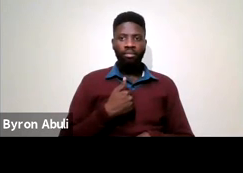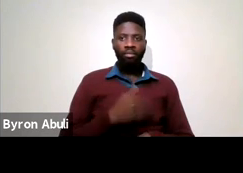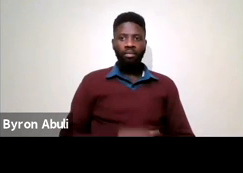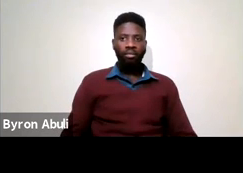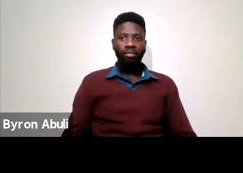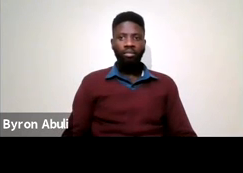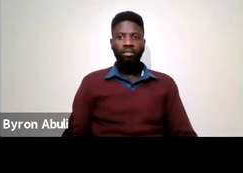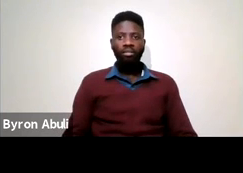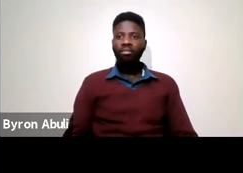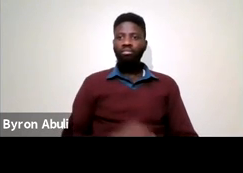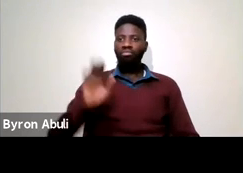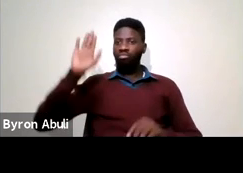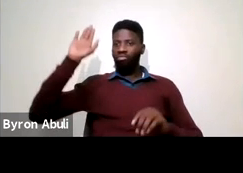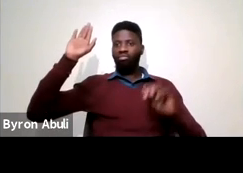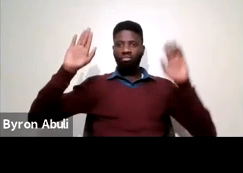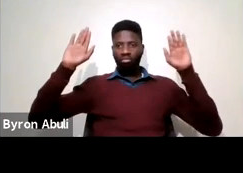By show of hands?